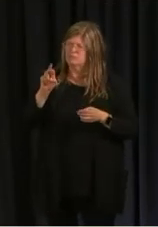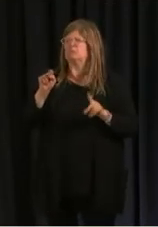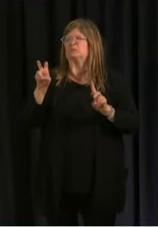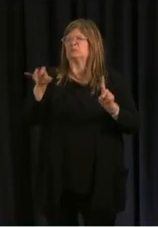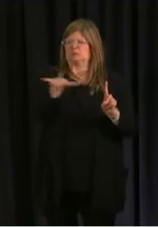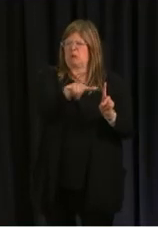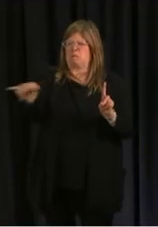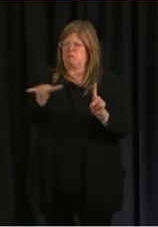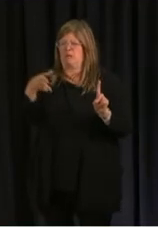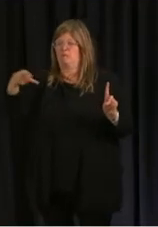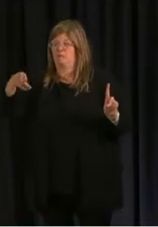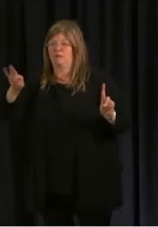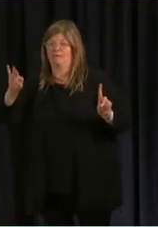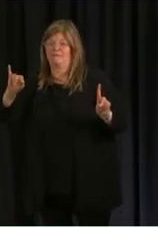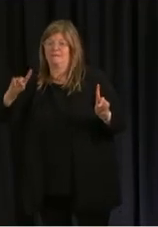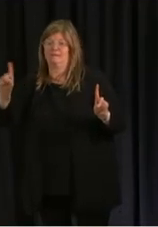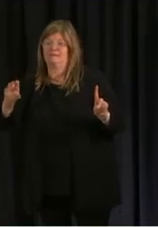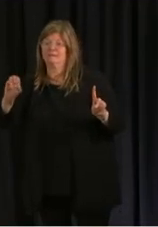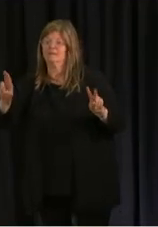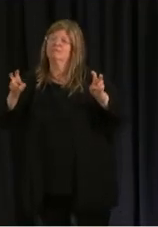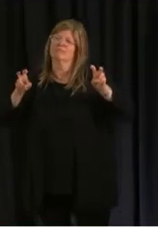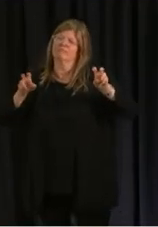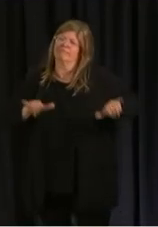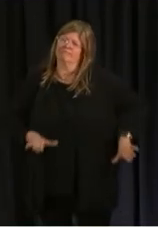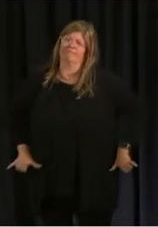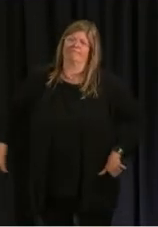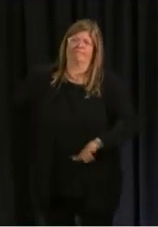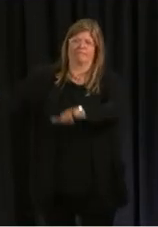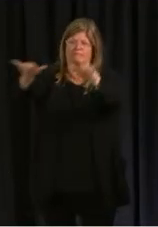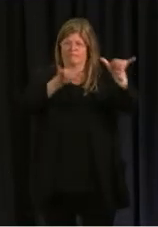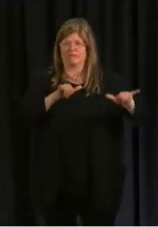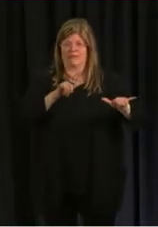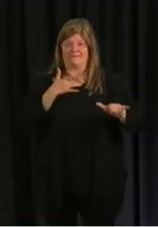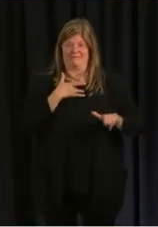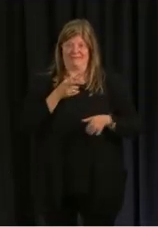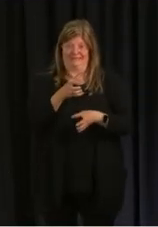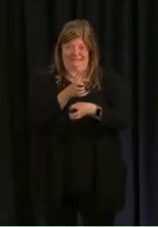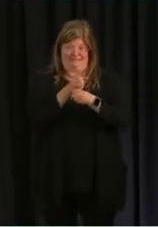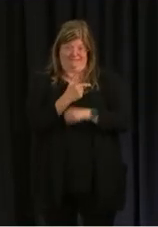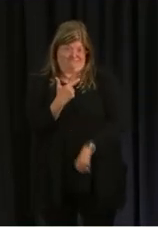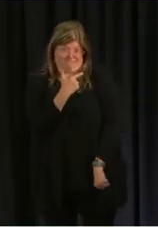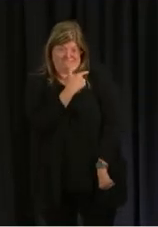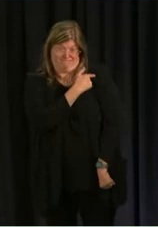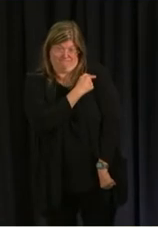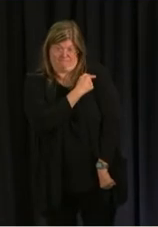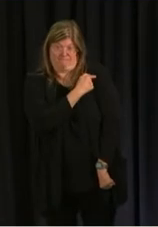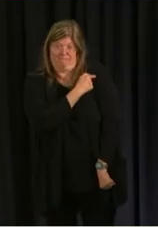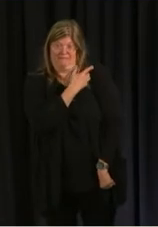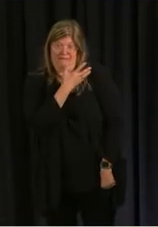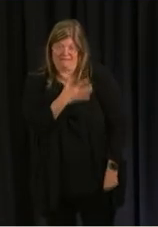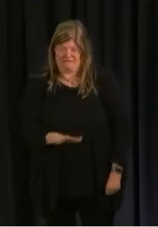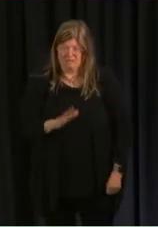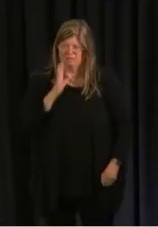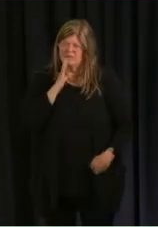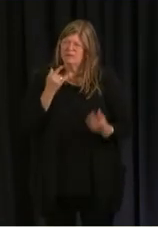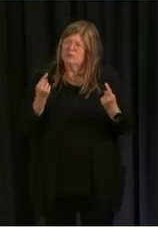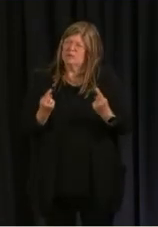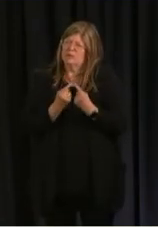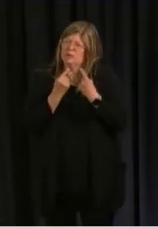the most common feelings you get after the dose is going to be soreness in the